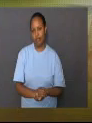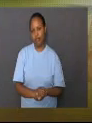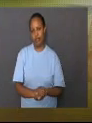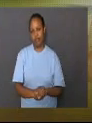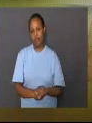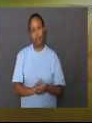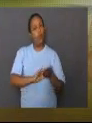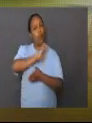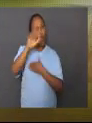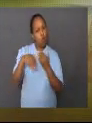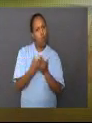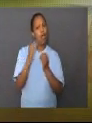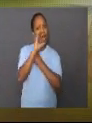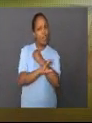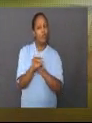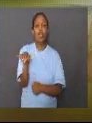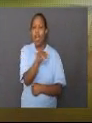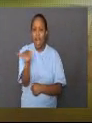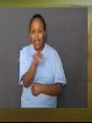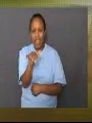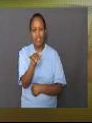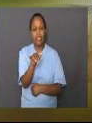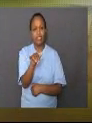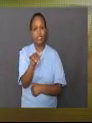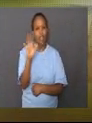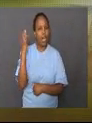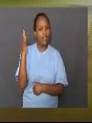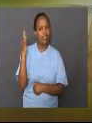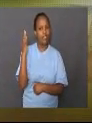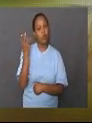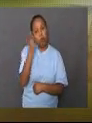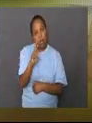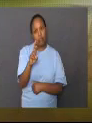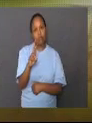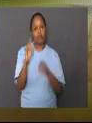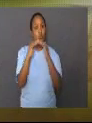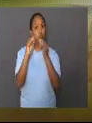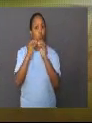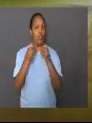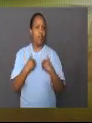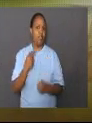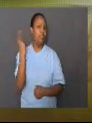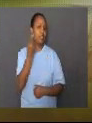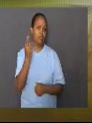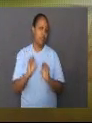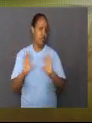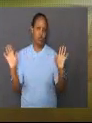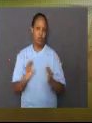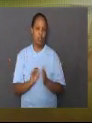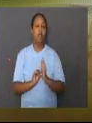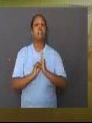Not all countries have the same kinds or the same number of benefits.